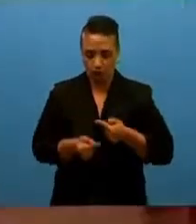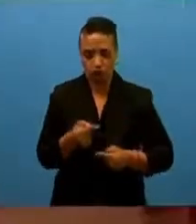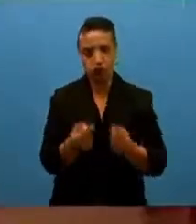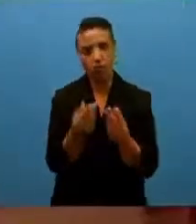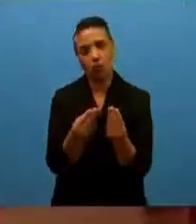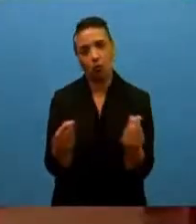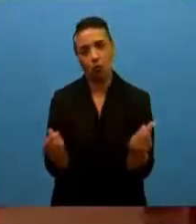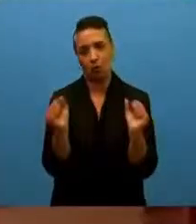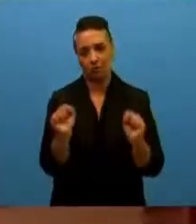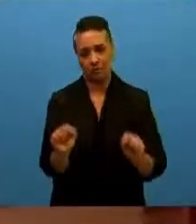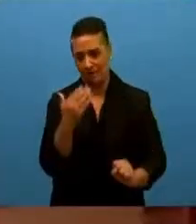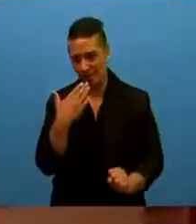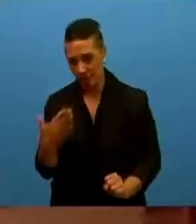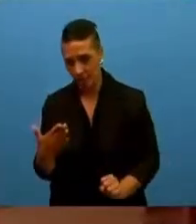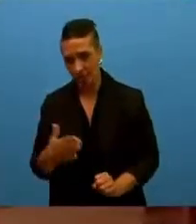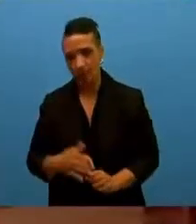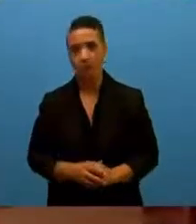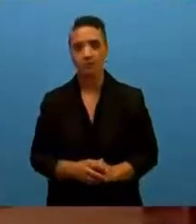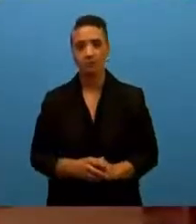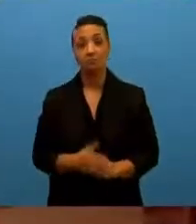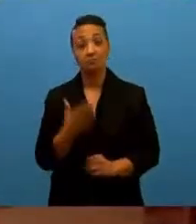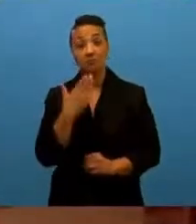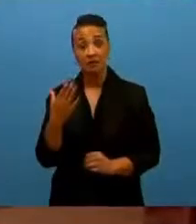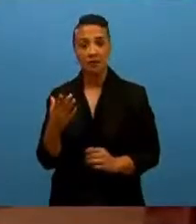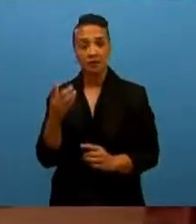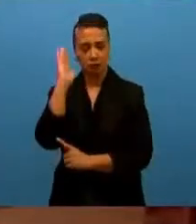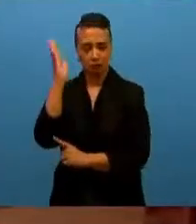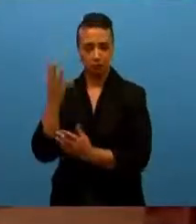Chair. Thank you for the joint statement. The next